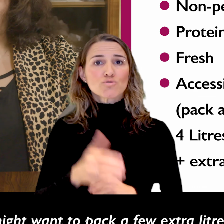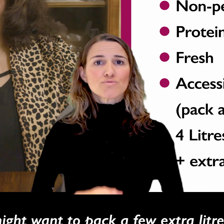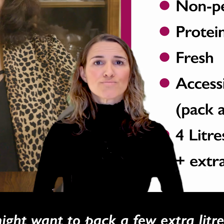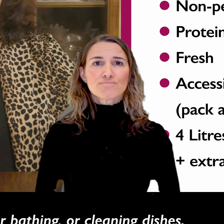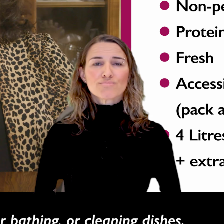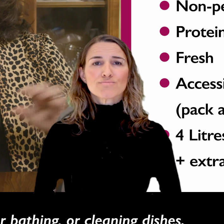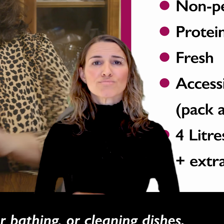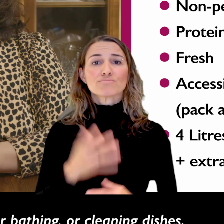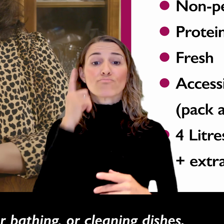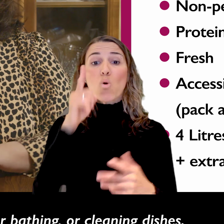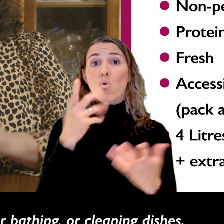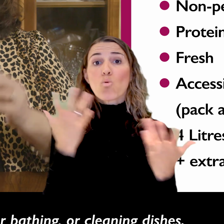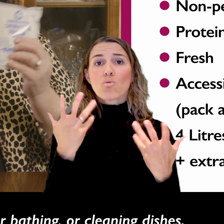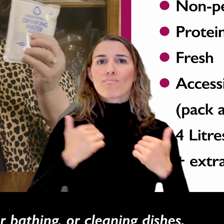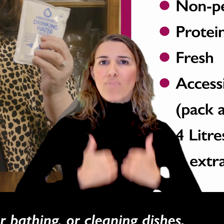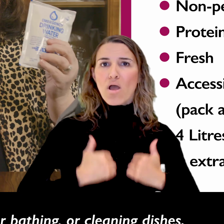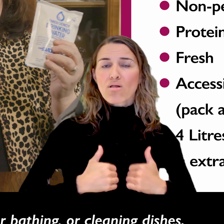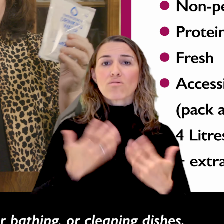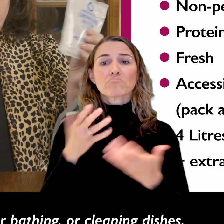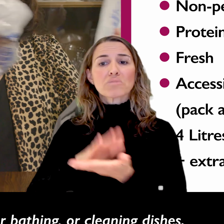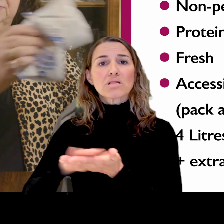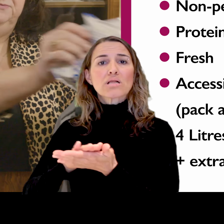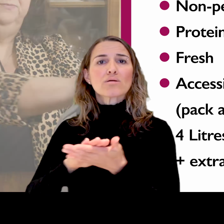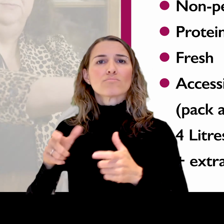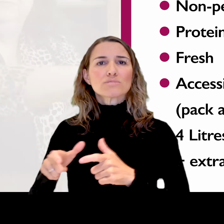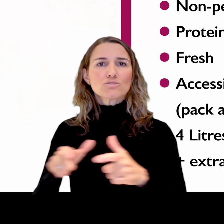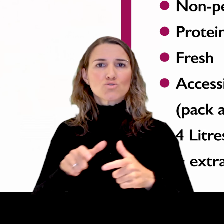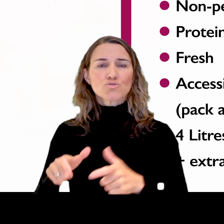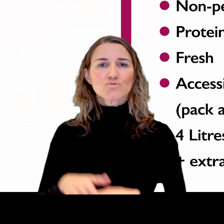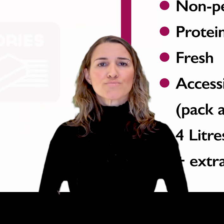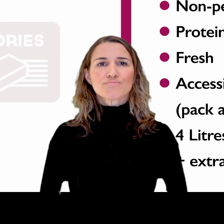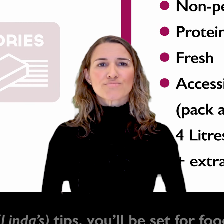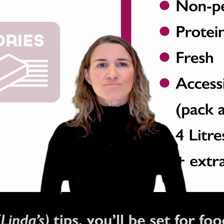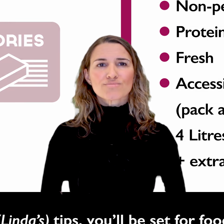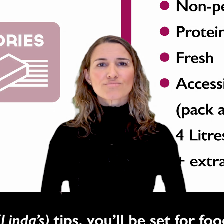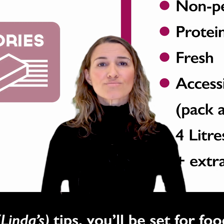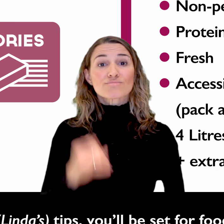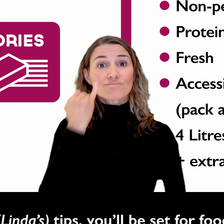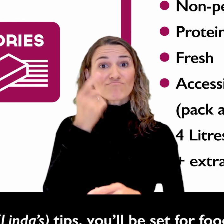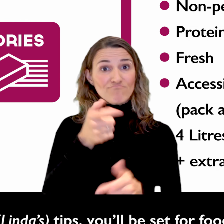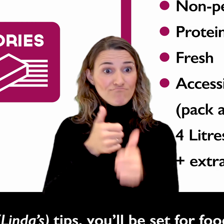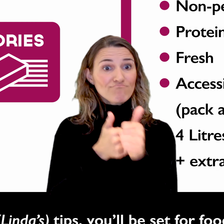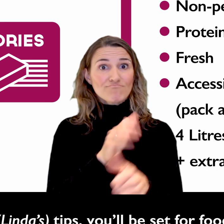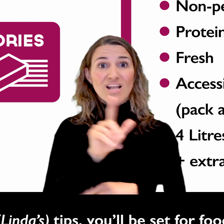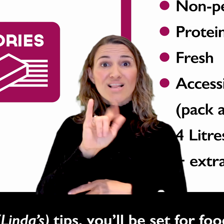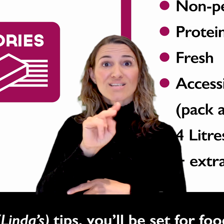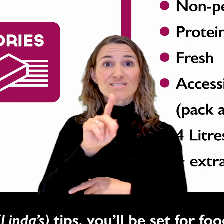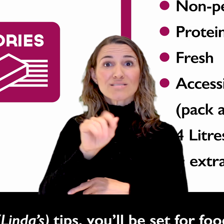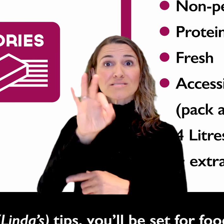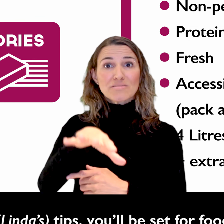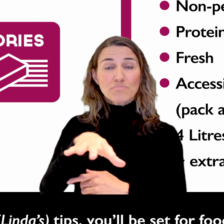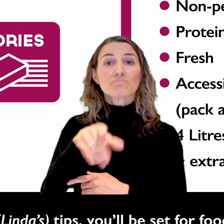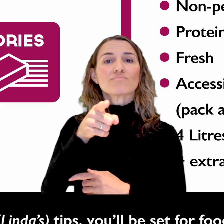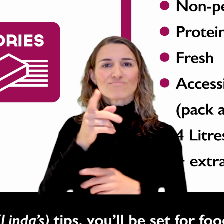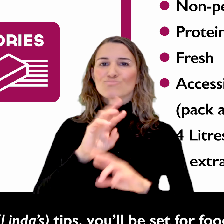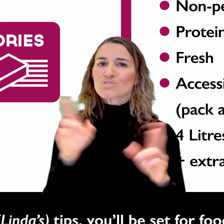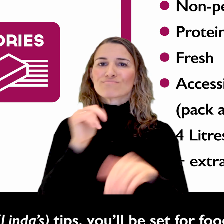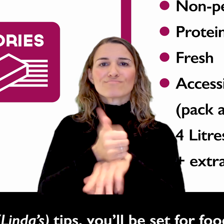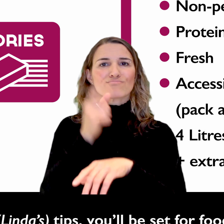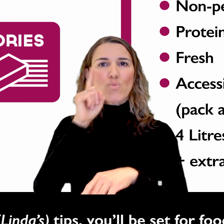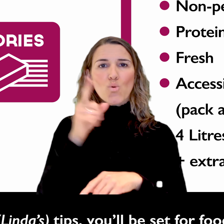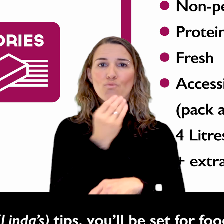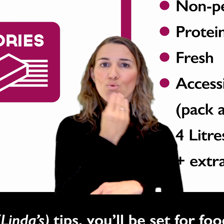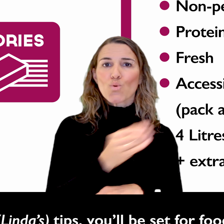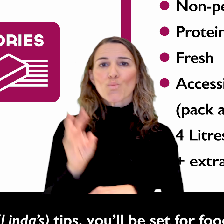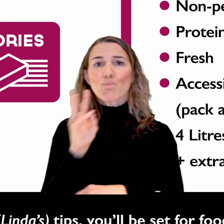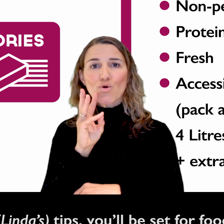liters for bathing or cleaning dishes. If you follow these, Linda's tips, you'll be set for food